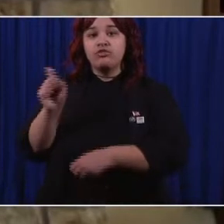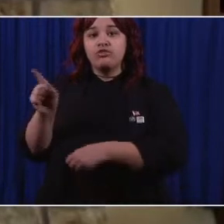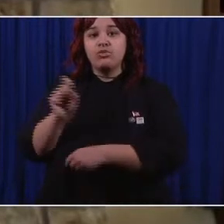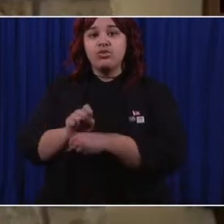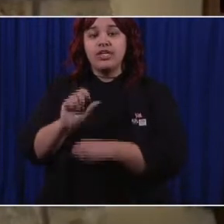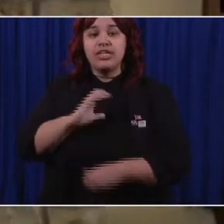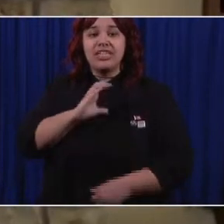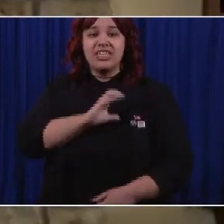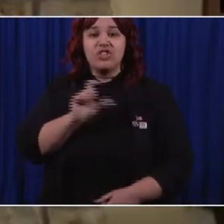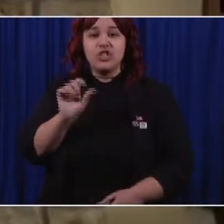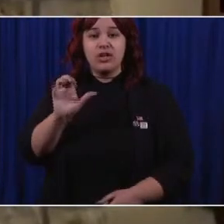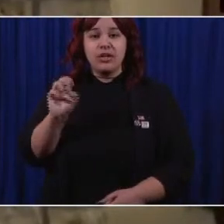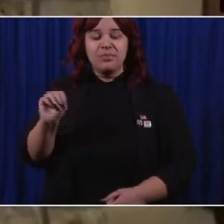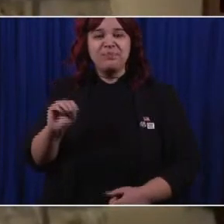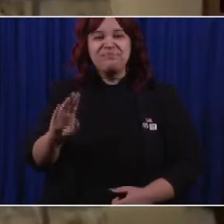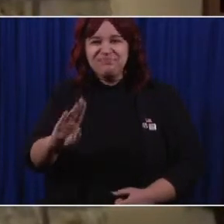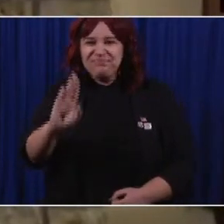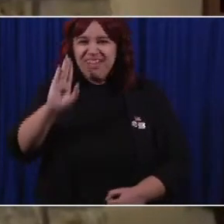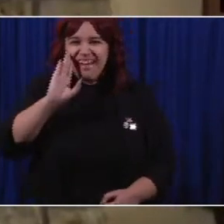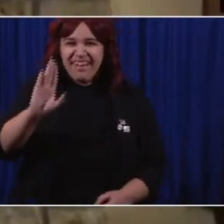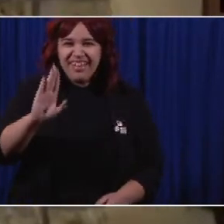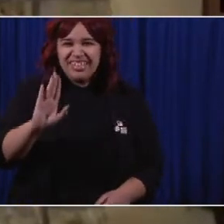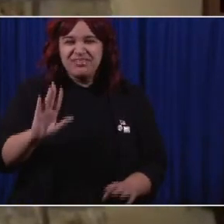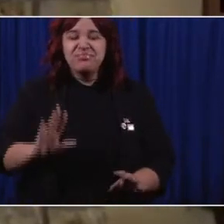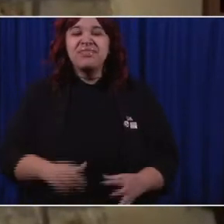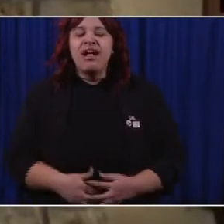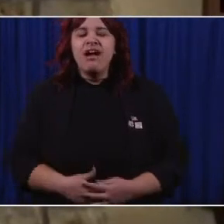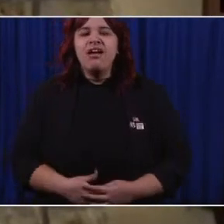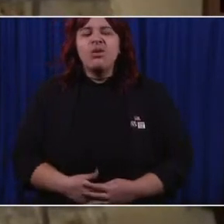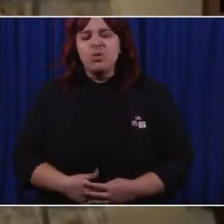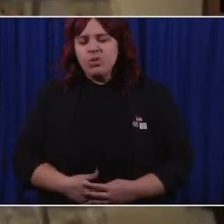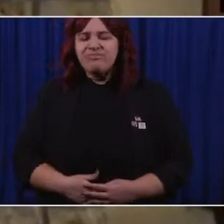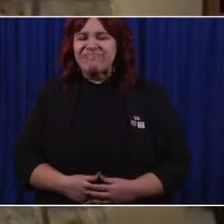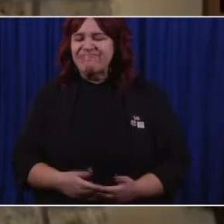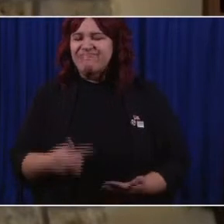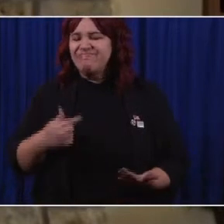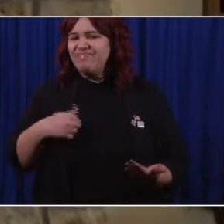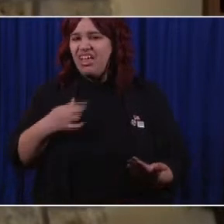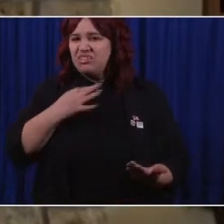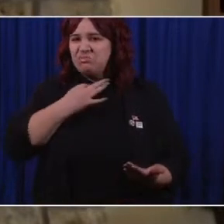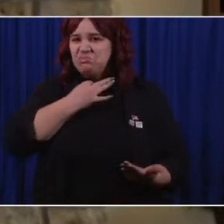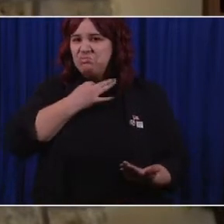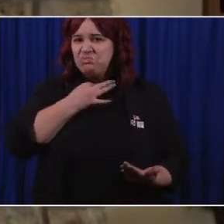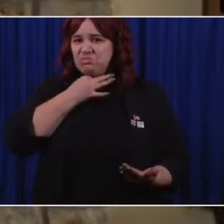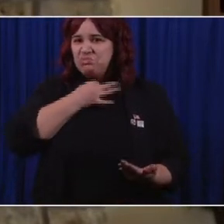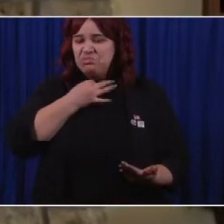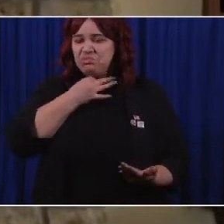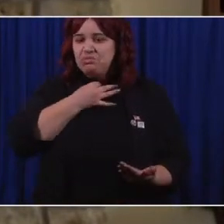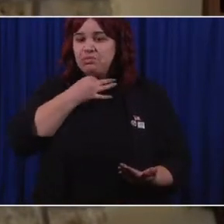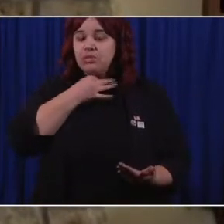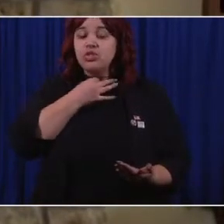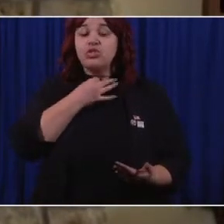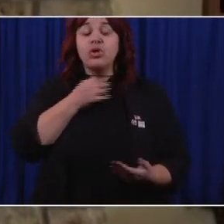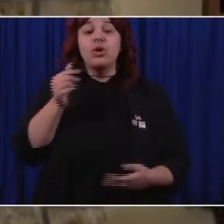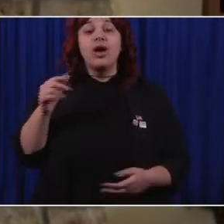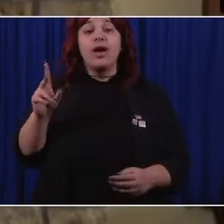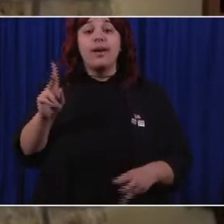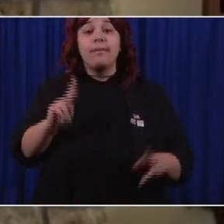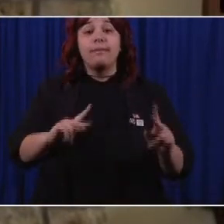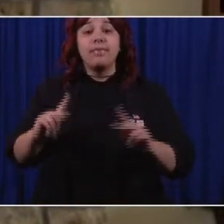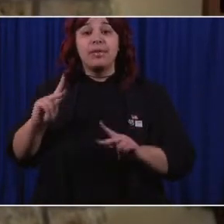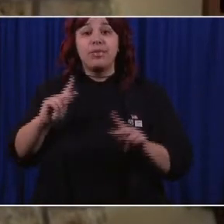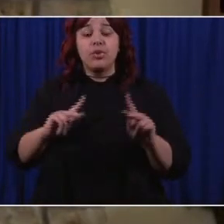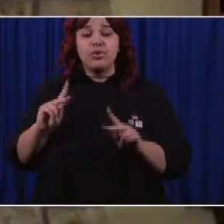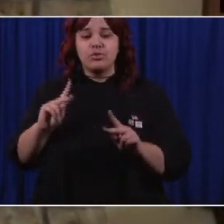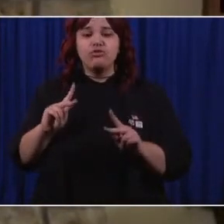Hi, sorry about that, Governor. I just have a question about not the people with the early onset that you're gonna, you know,